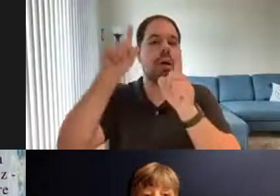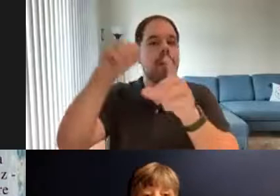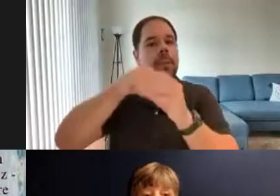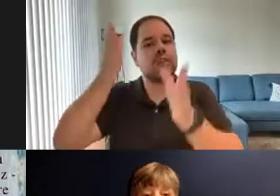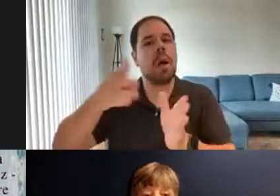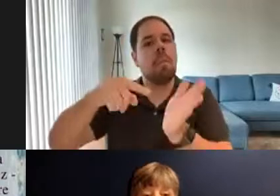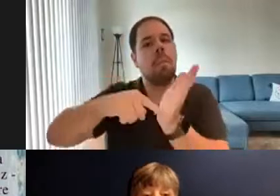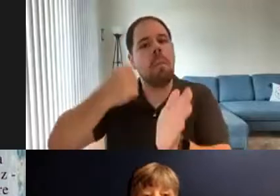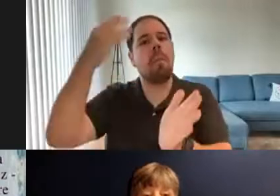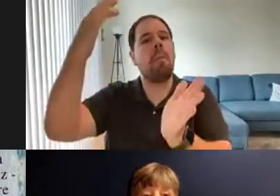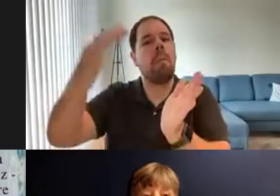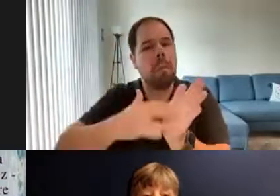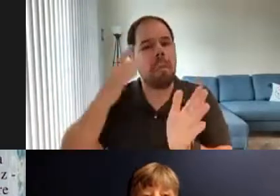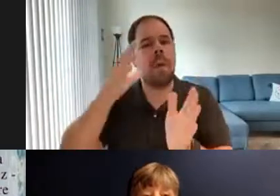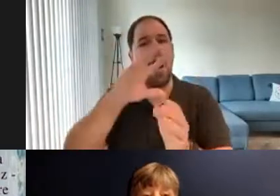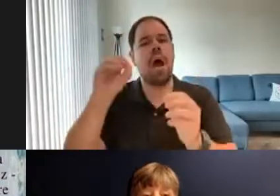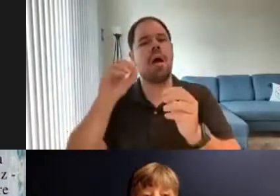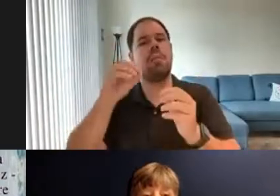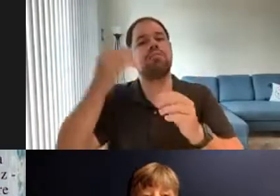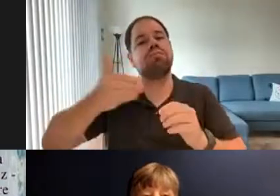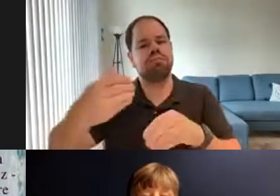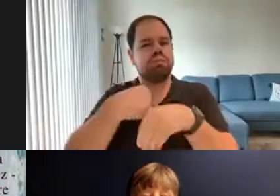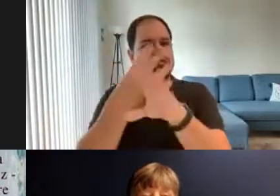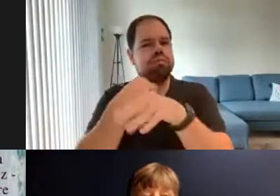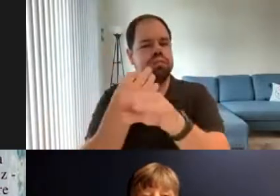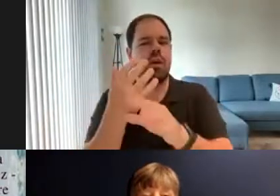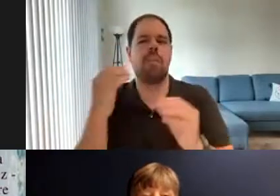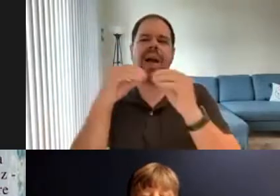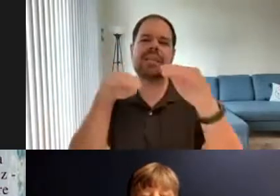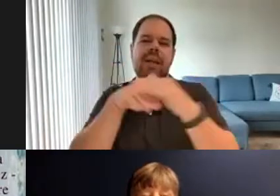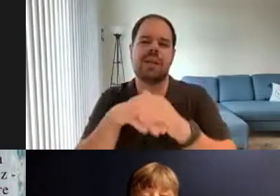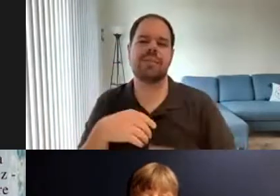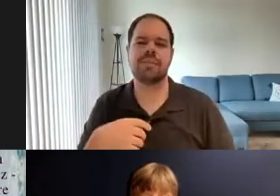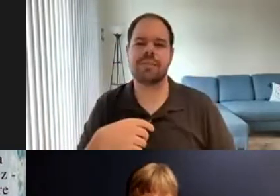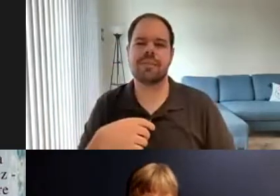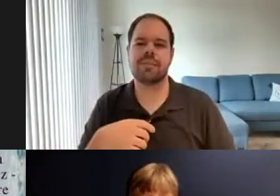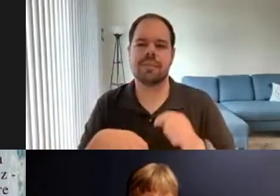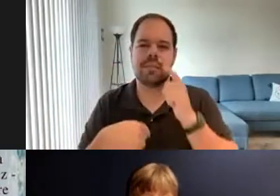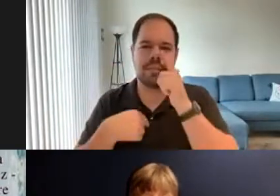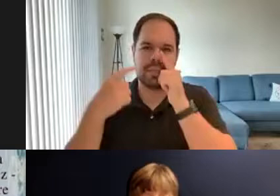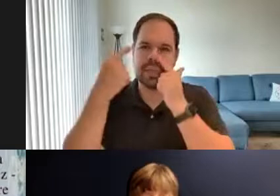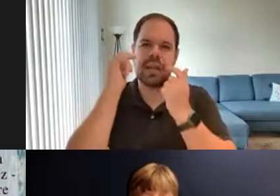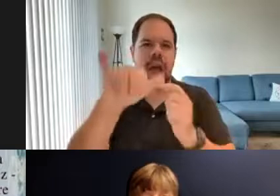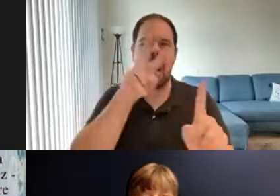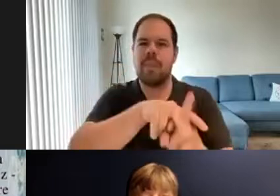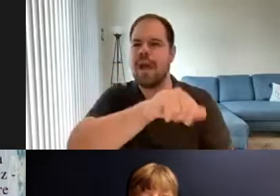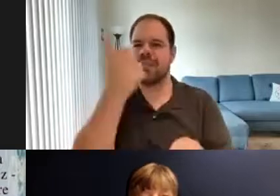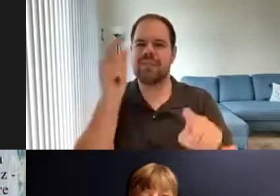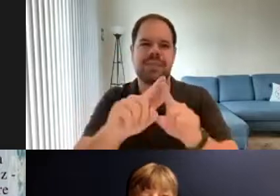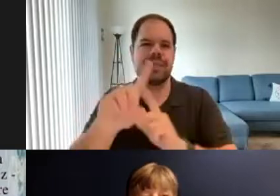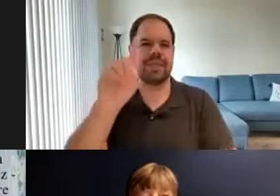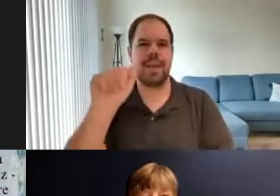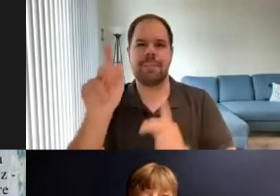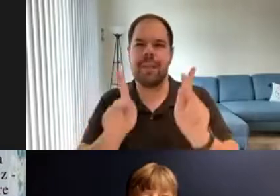to support them is through telehealth. So occasionally we will, meet in person, but having that